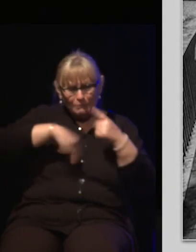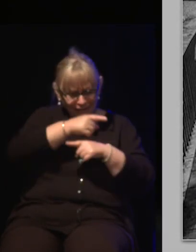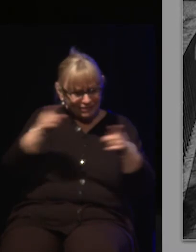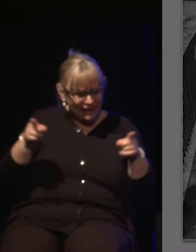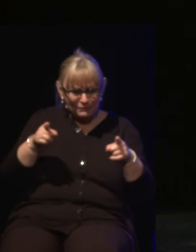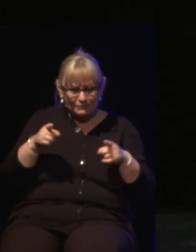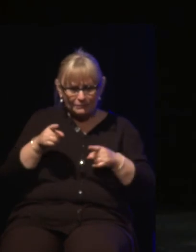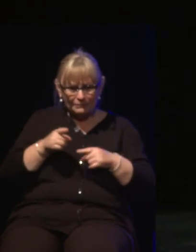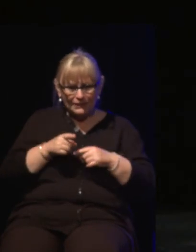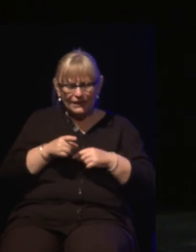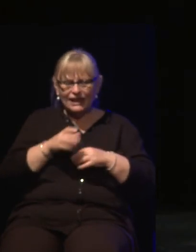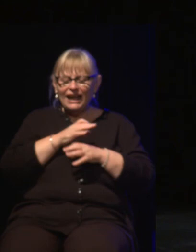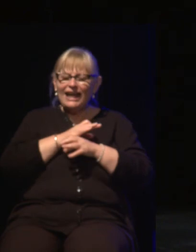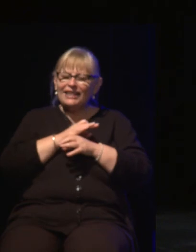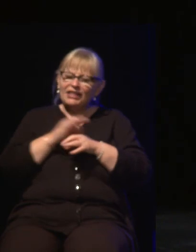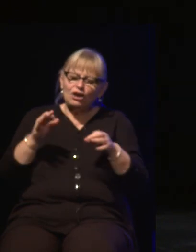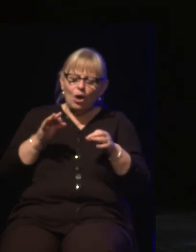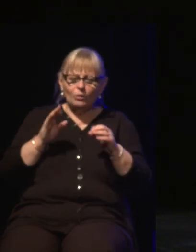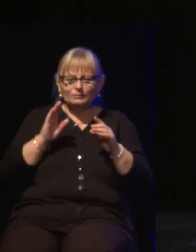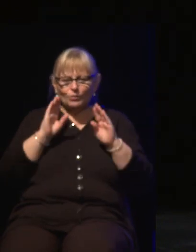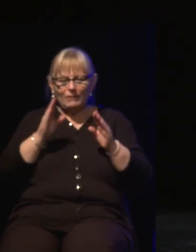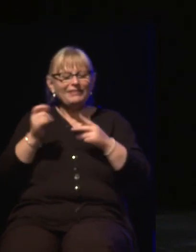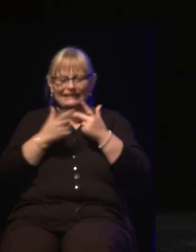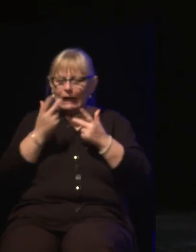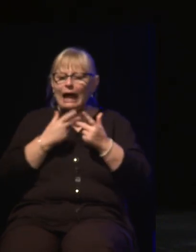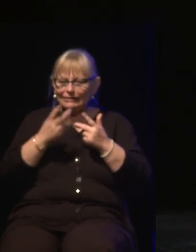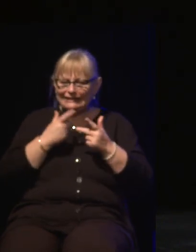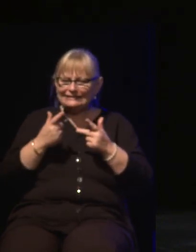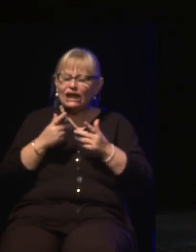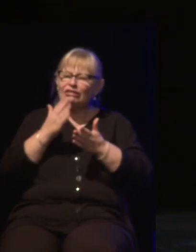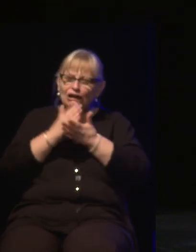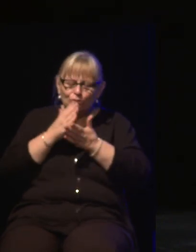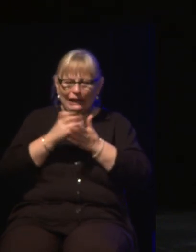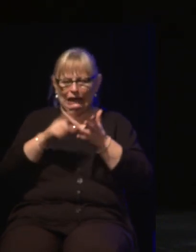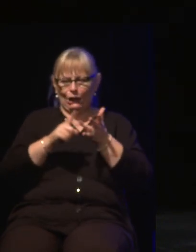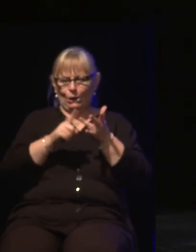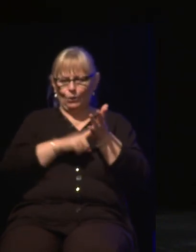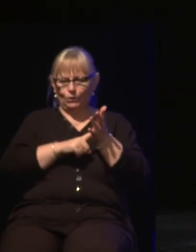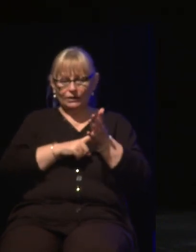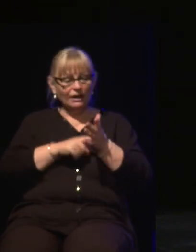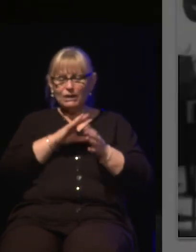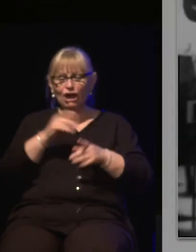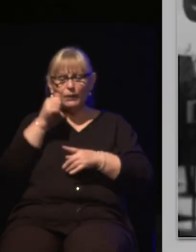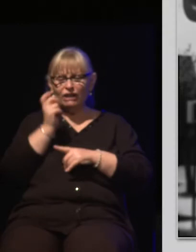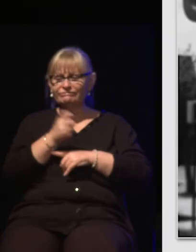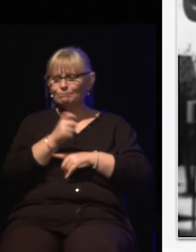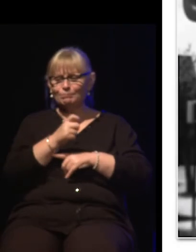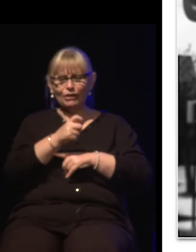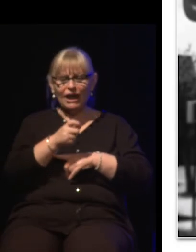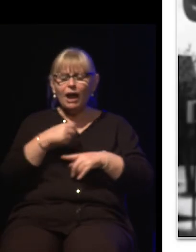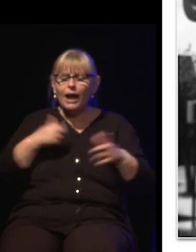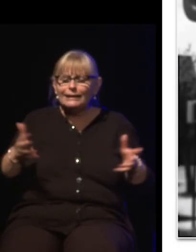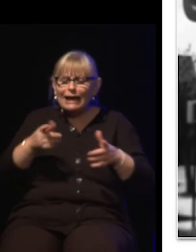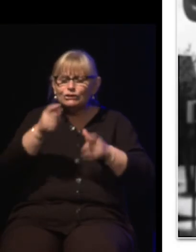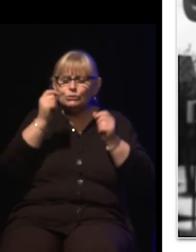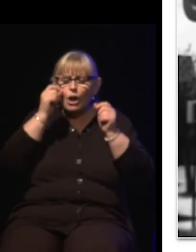threatened. But there are other buildings that are equally cool and that nobody seems to notice or care about. And I would just encourage everybody to take a